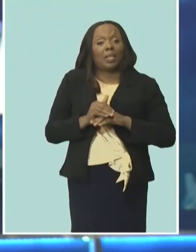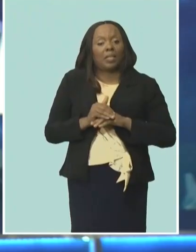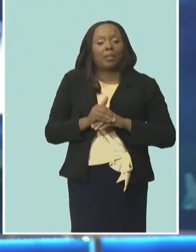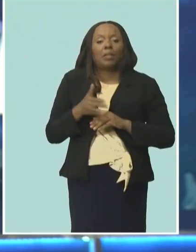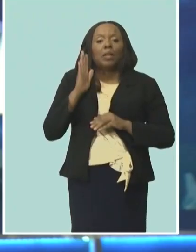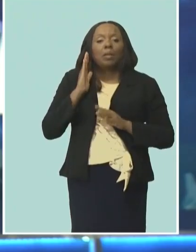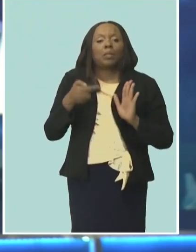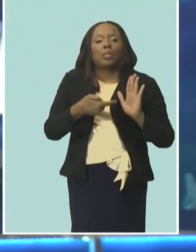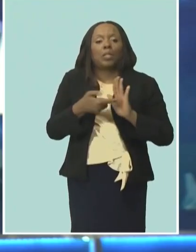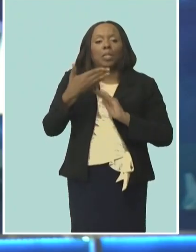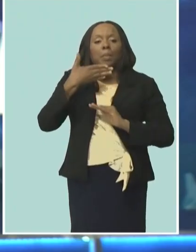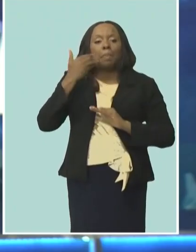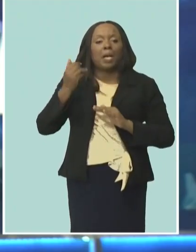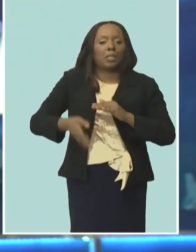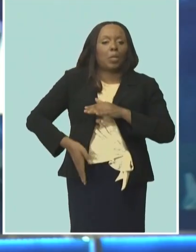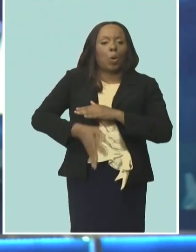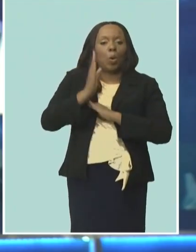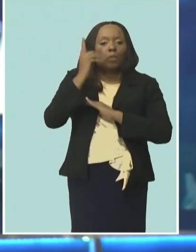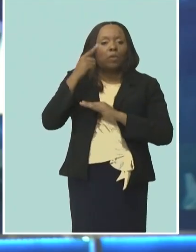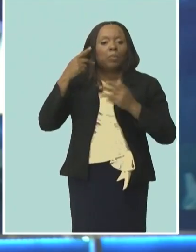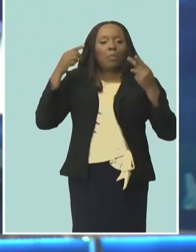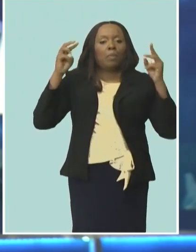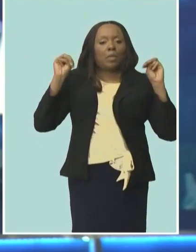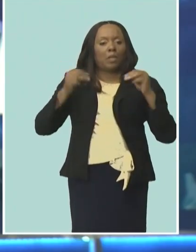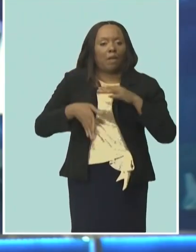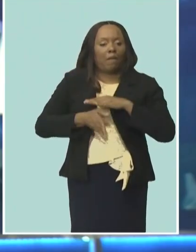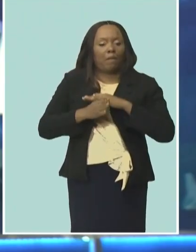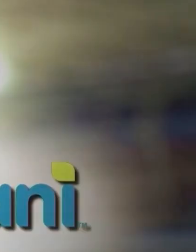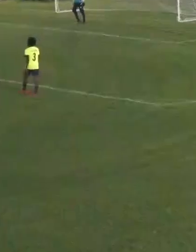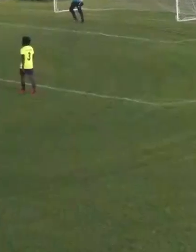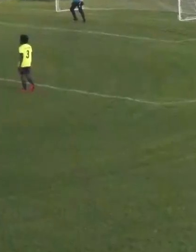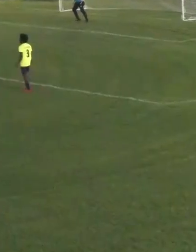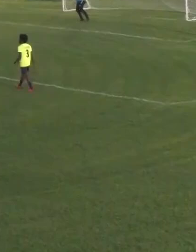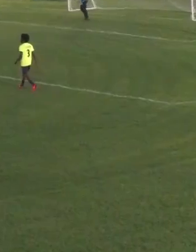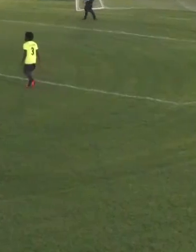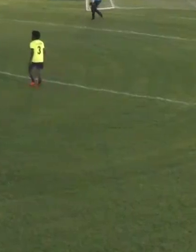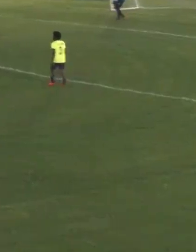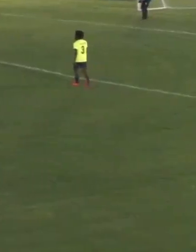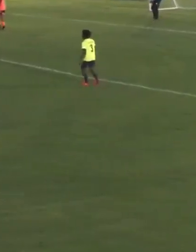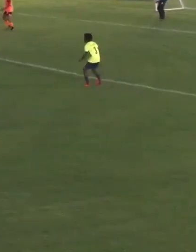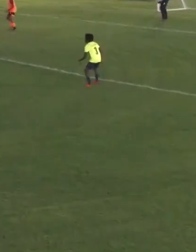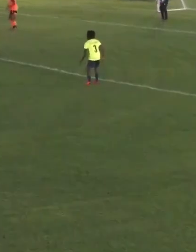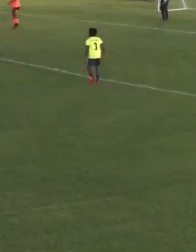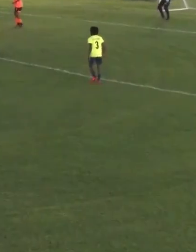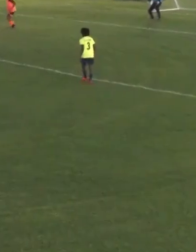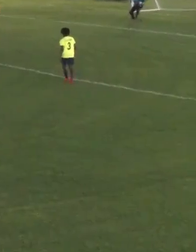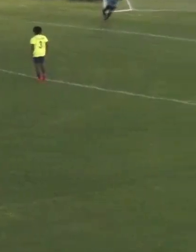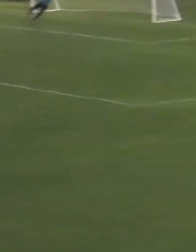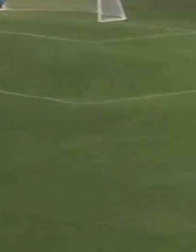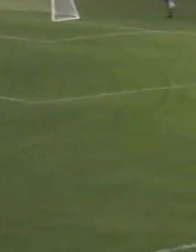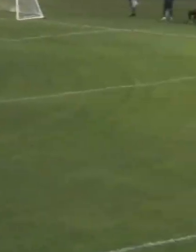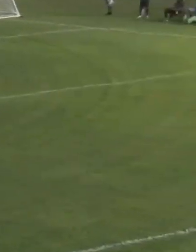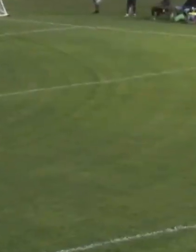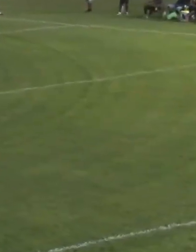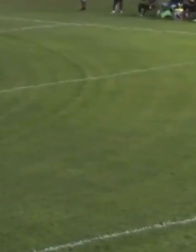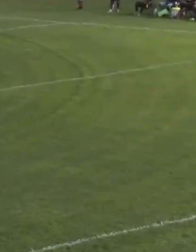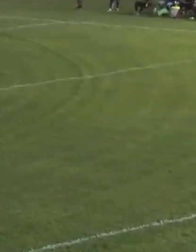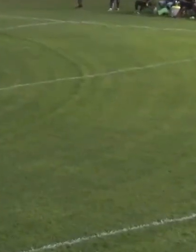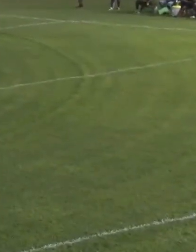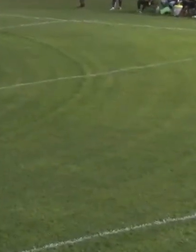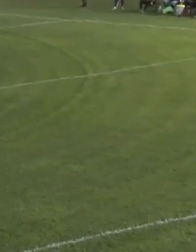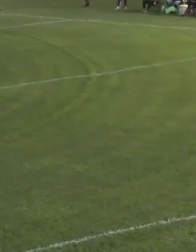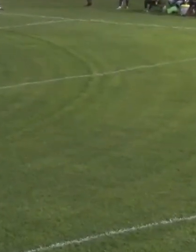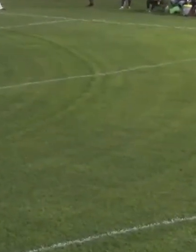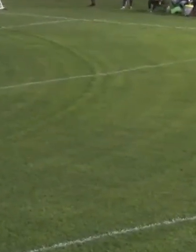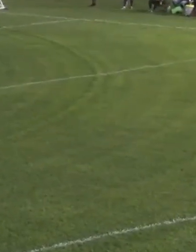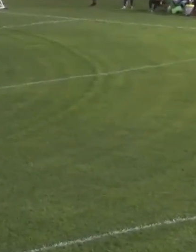Sports will be highlighting the best goals in the Prime Minister's Football Cup. It was a brilliant individual effort from a talented teenager that led